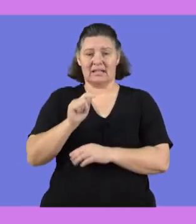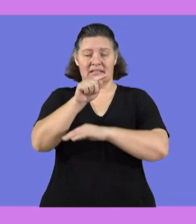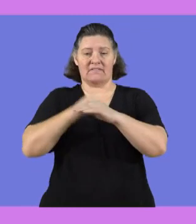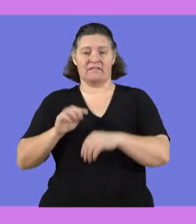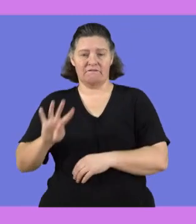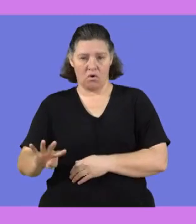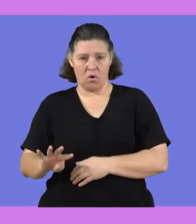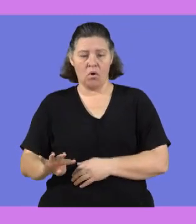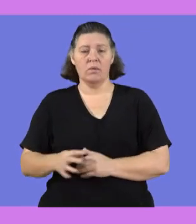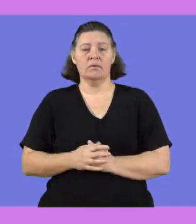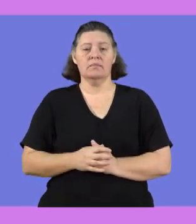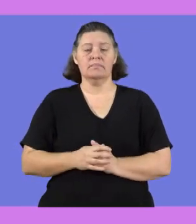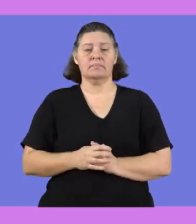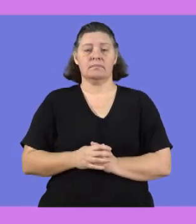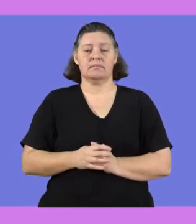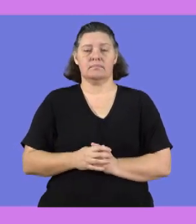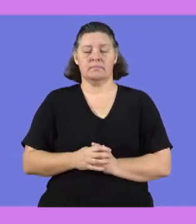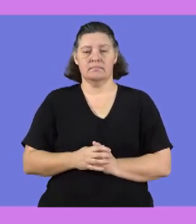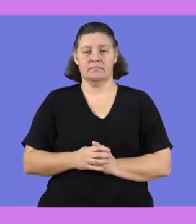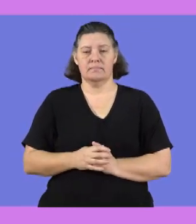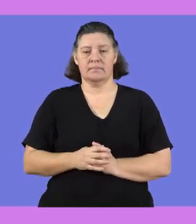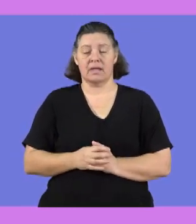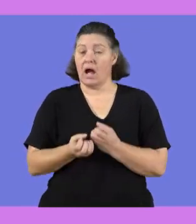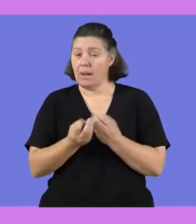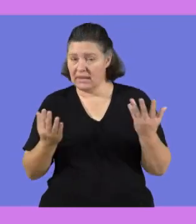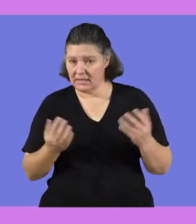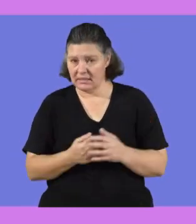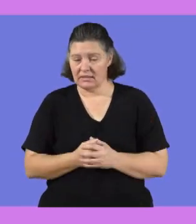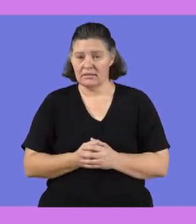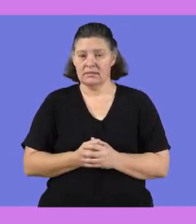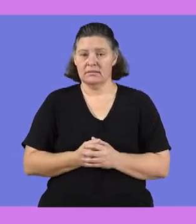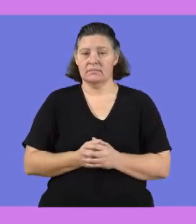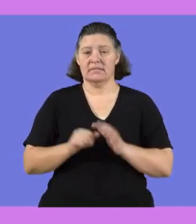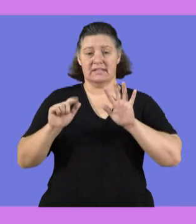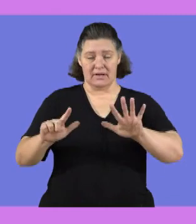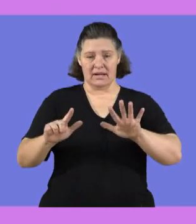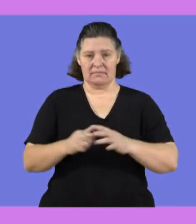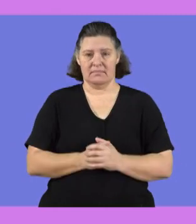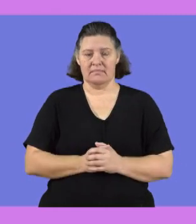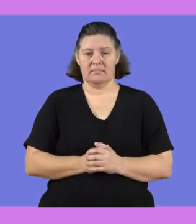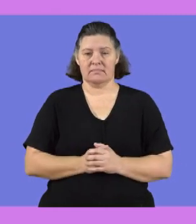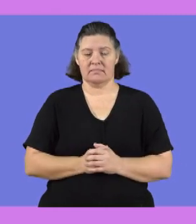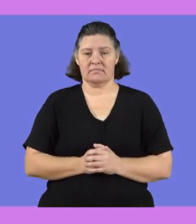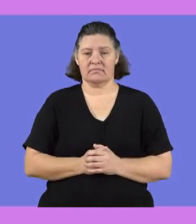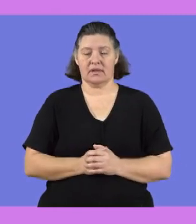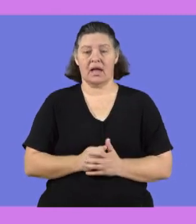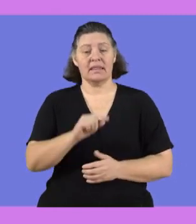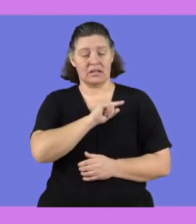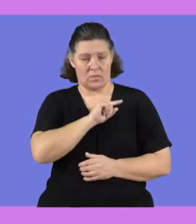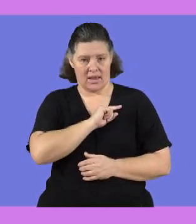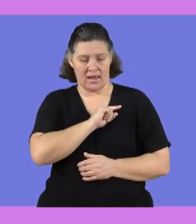And 28 divided by 4, let's do it together. 28 divided by 4, we get